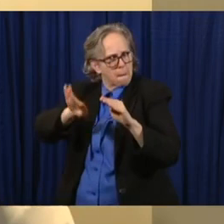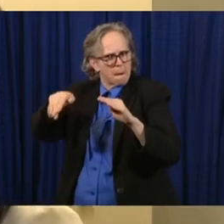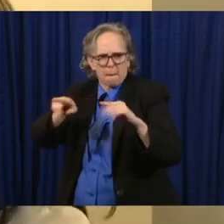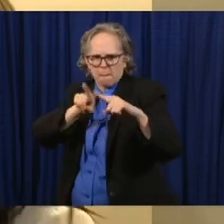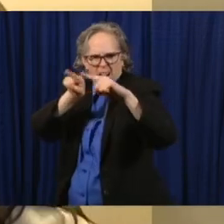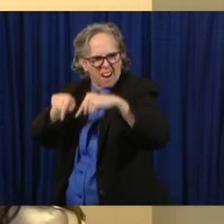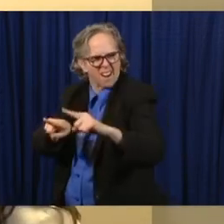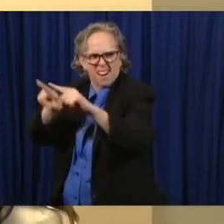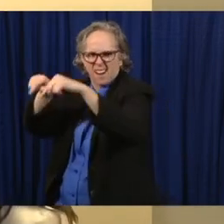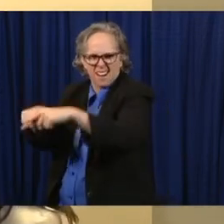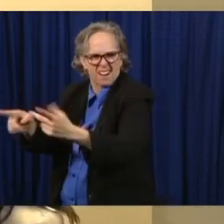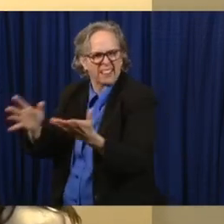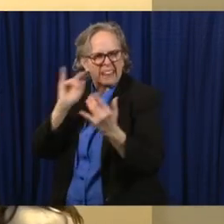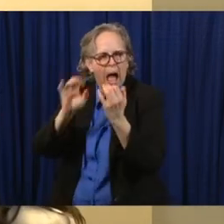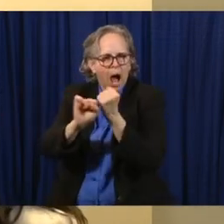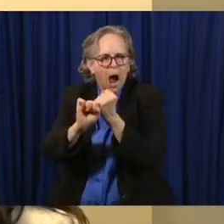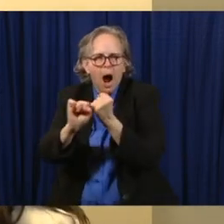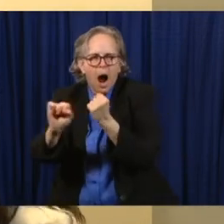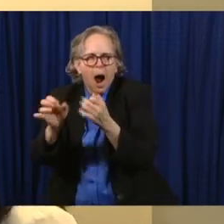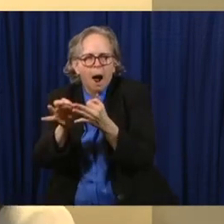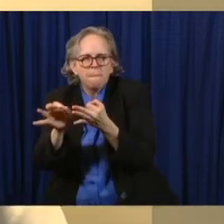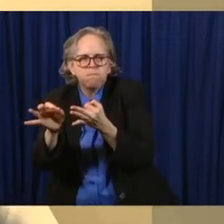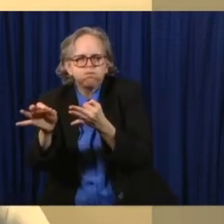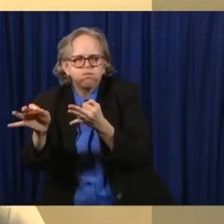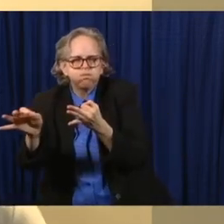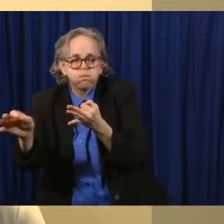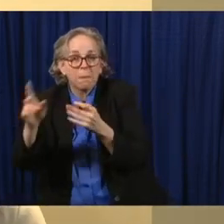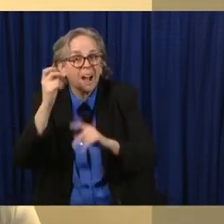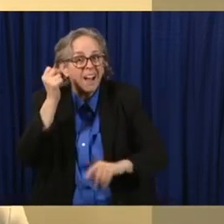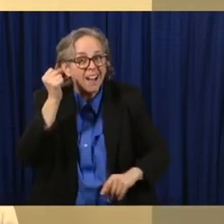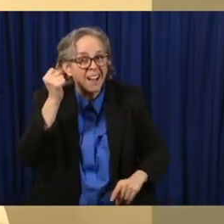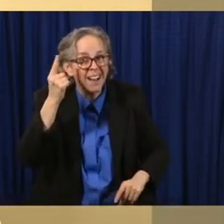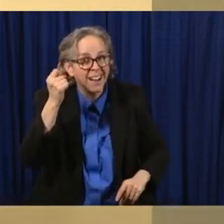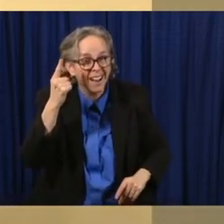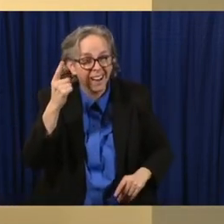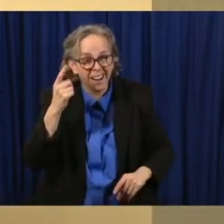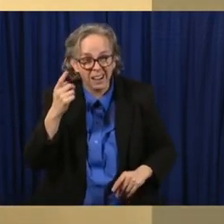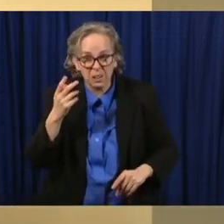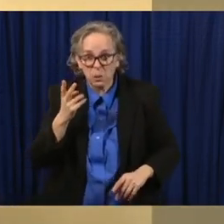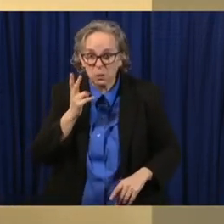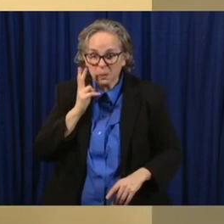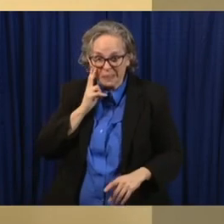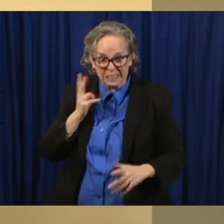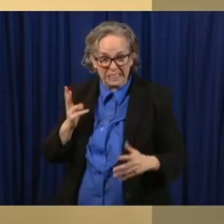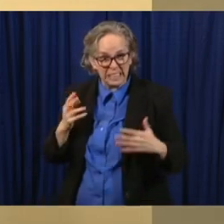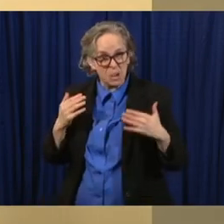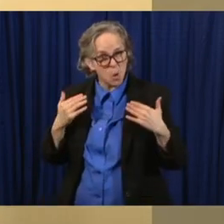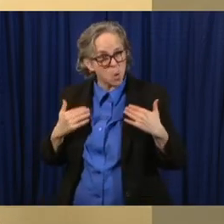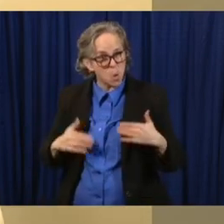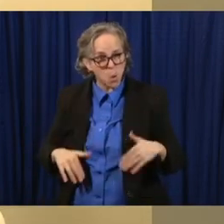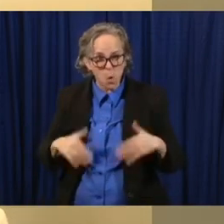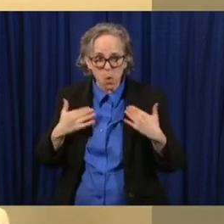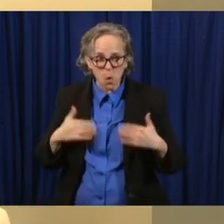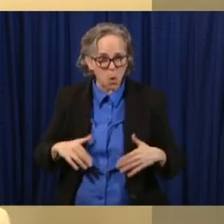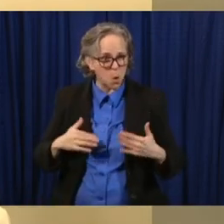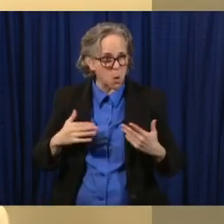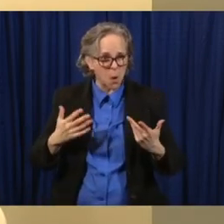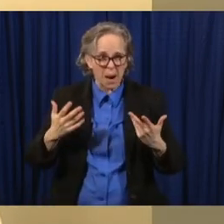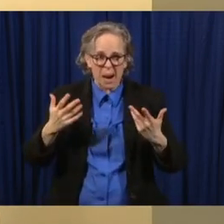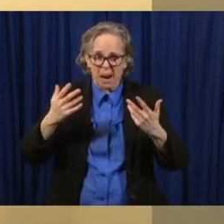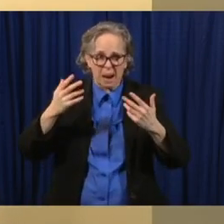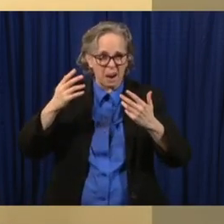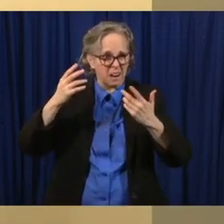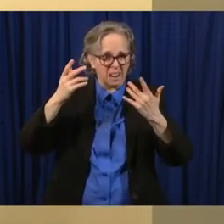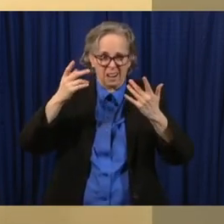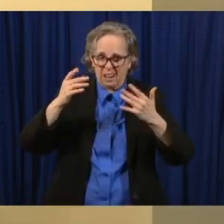it down. But they actually had a period, sir, where they removed mass gatherings and schools all at once.